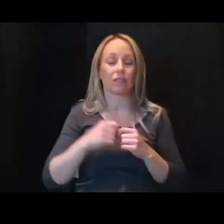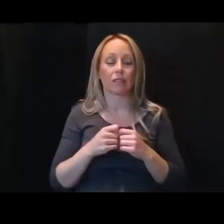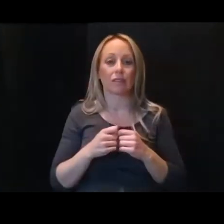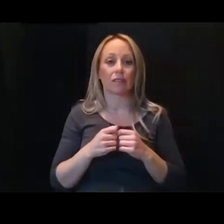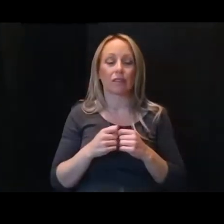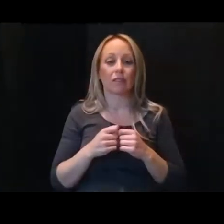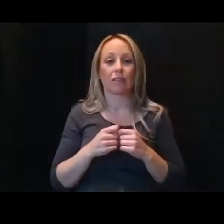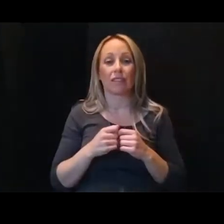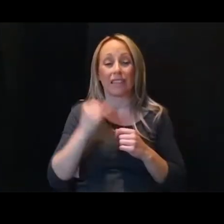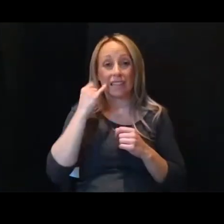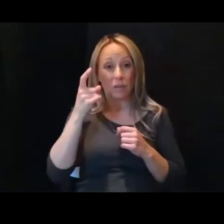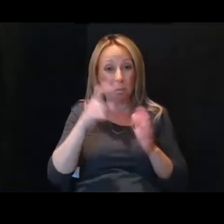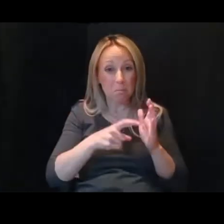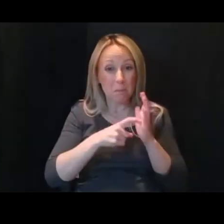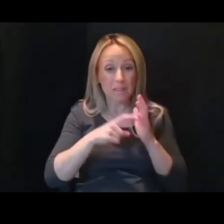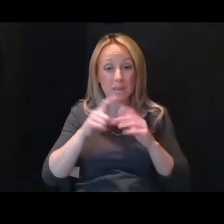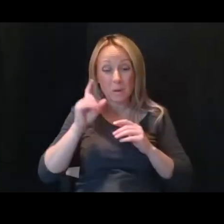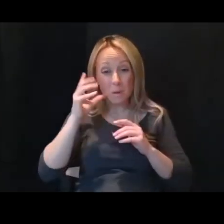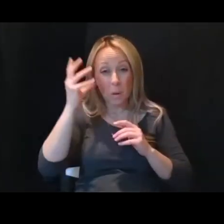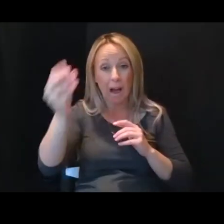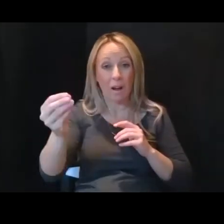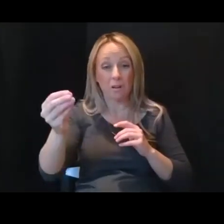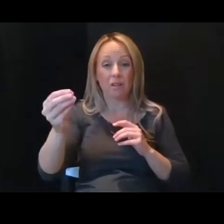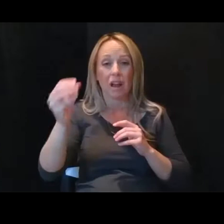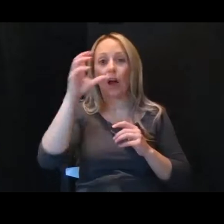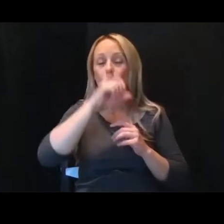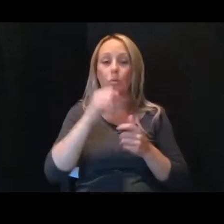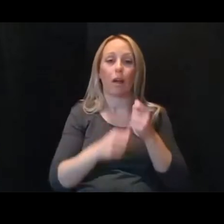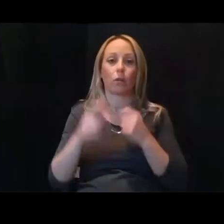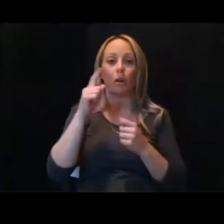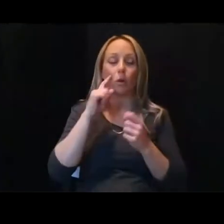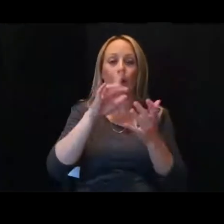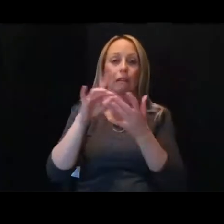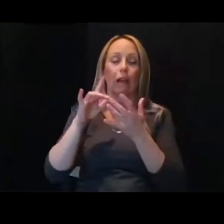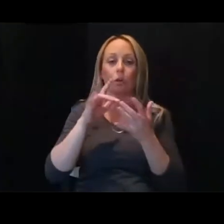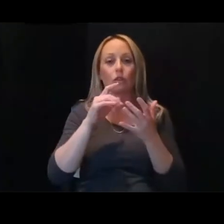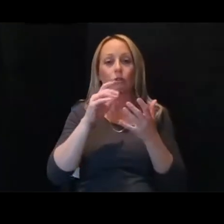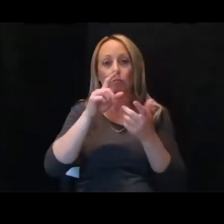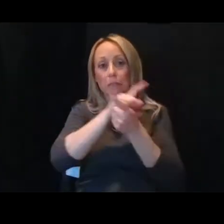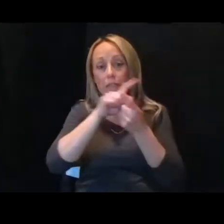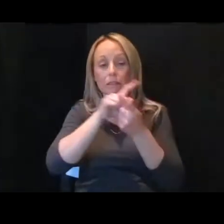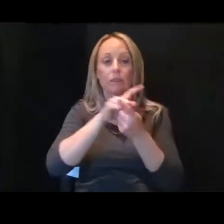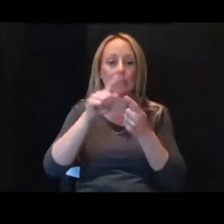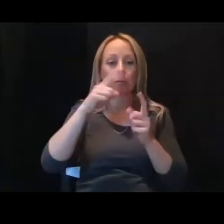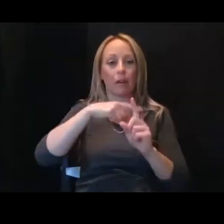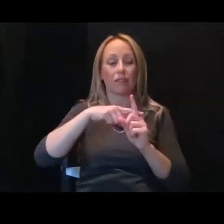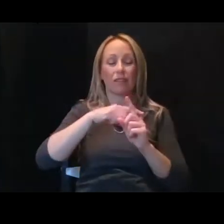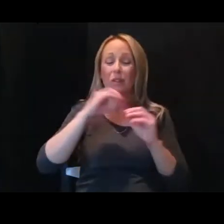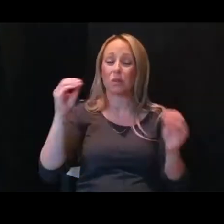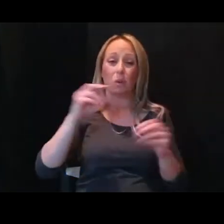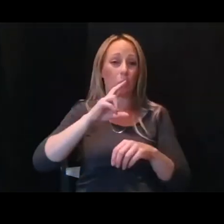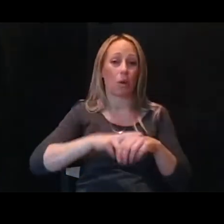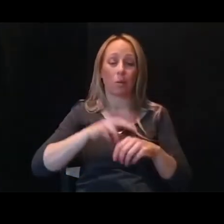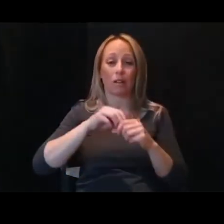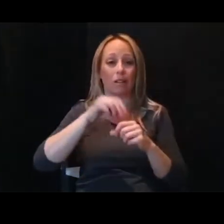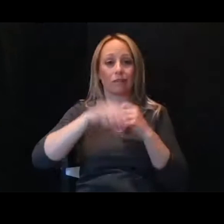must go out, assume that everyone that you encounter is positive. There is no normal in 2020.